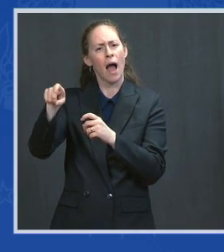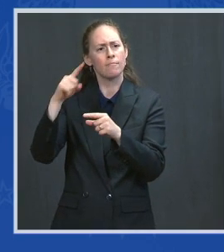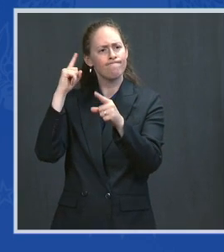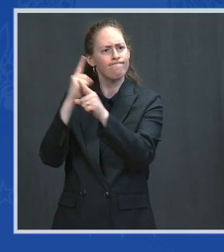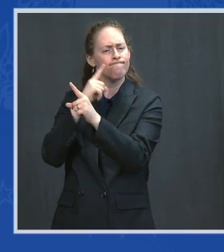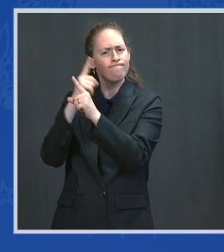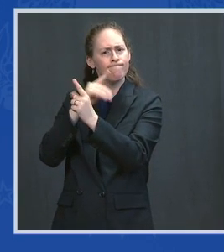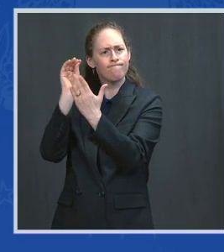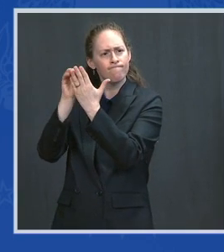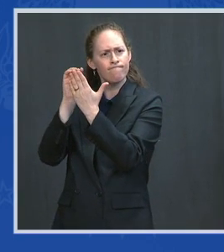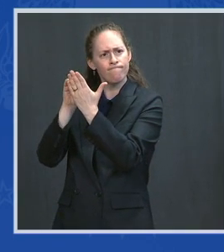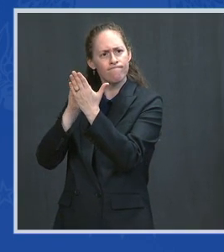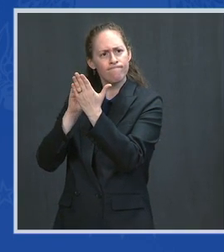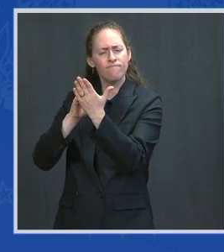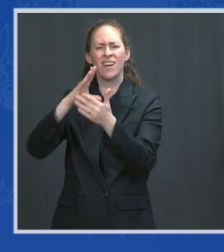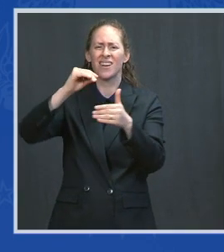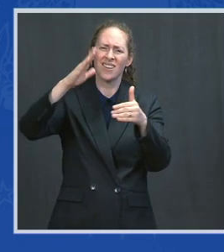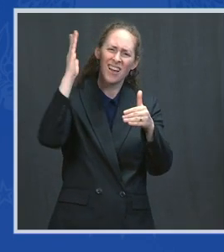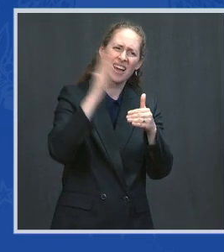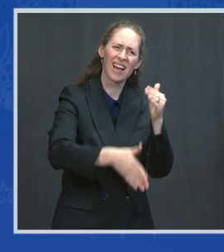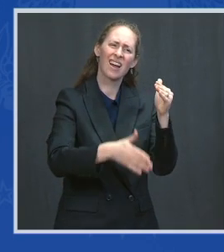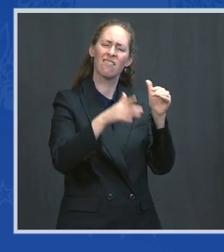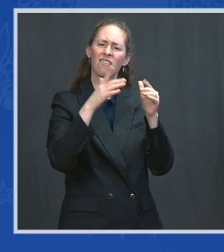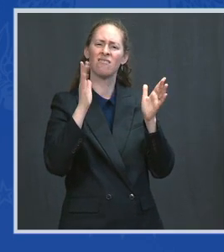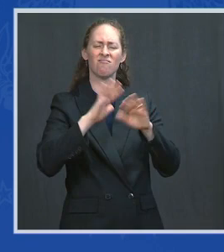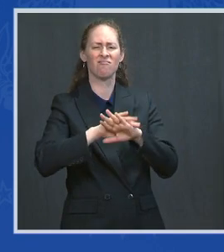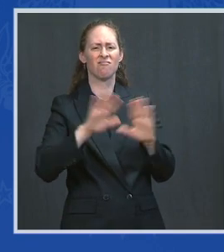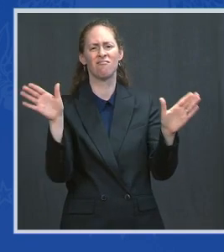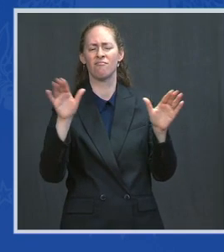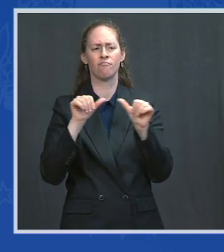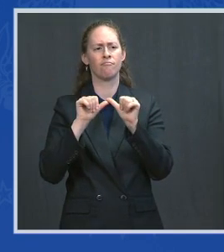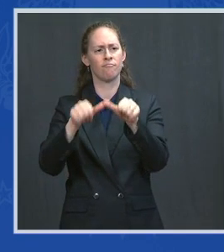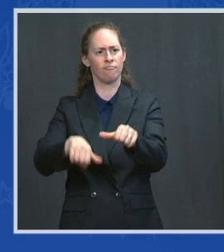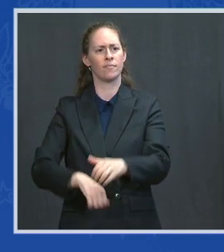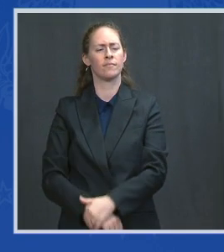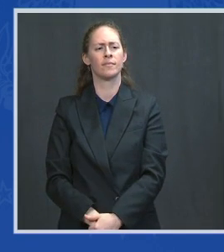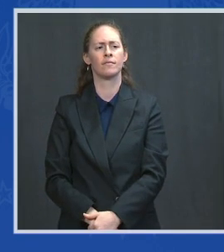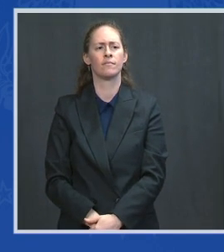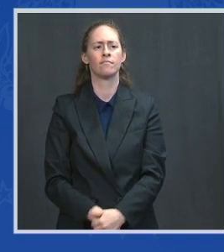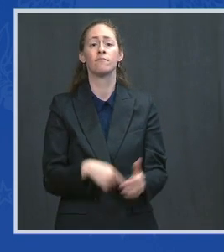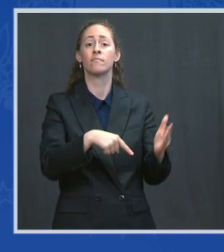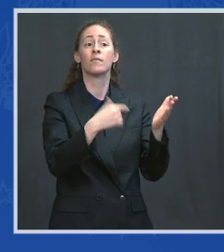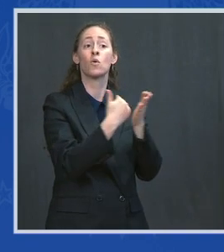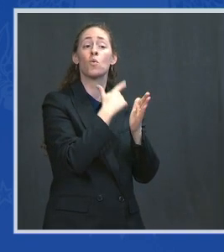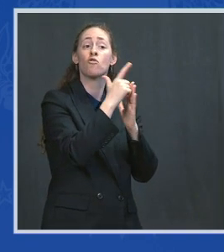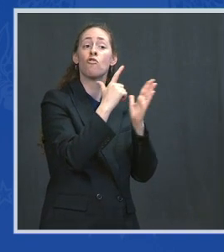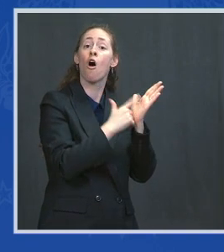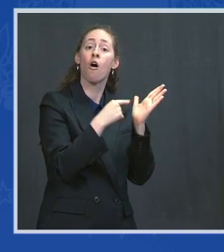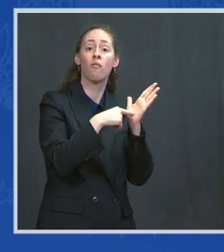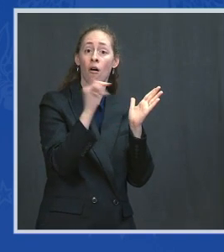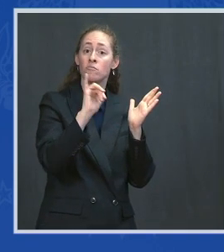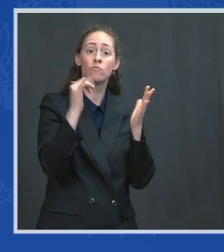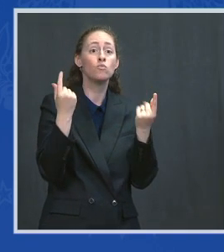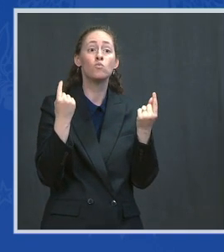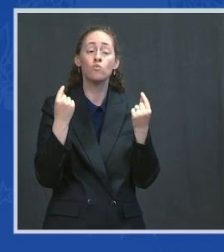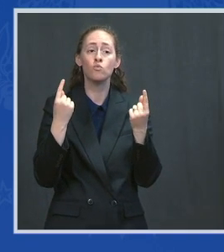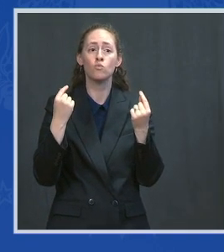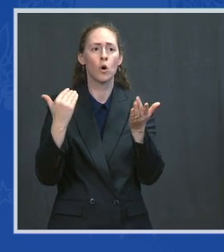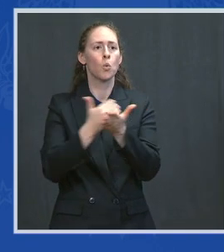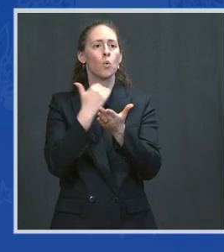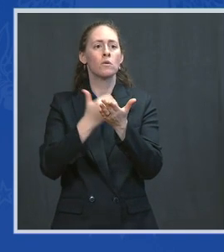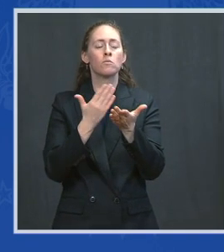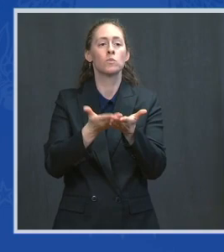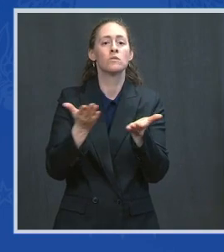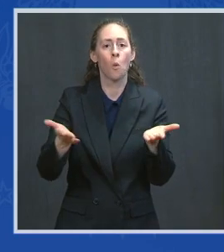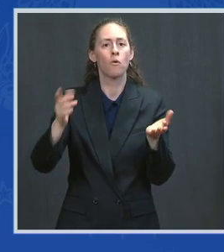crimes. And it'll provide resources to create specialized hate crimes units. That will also help states create